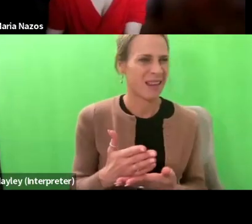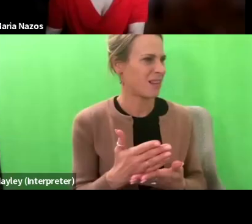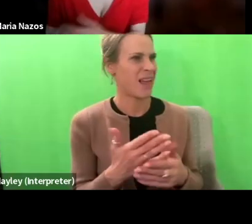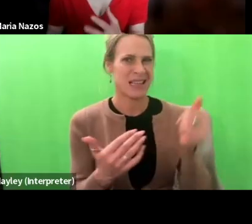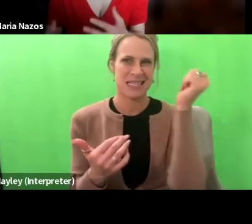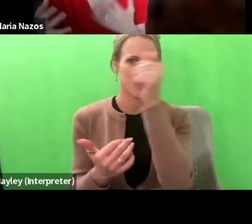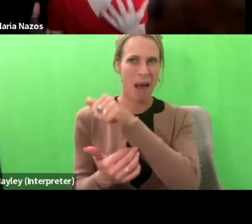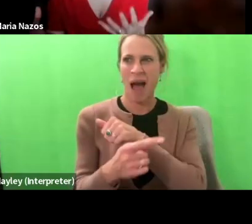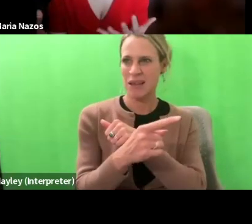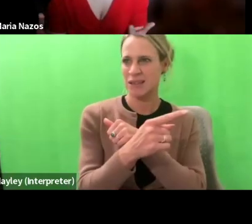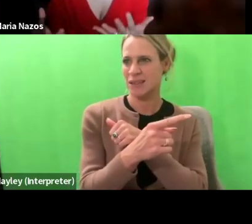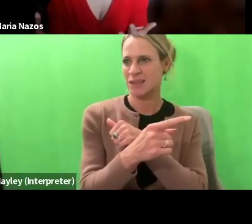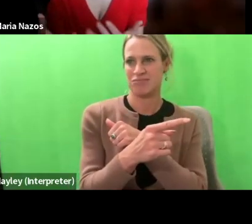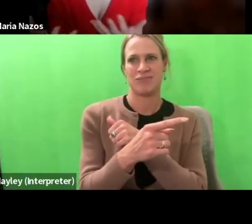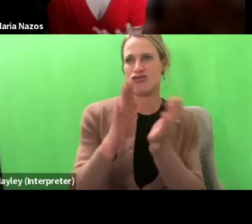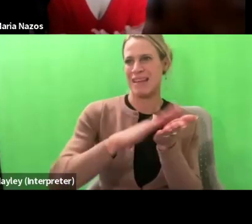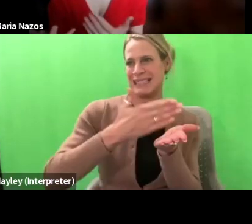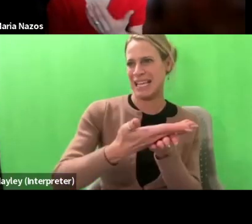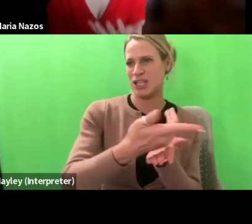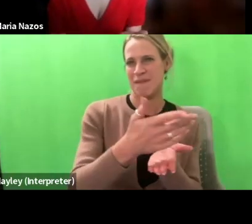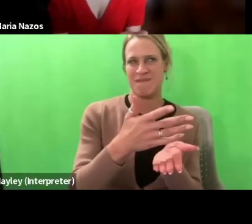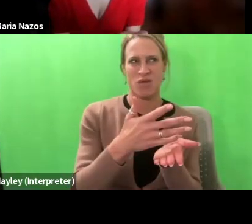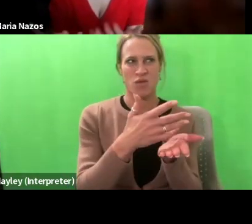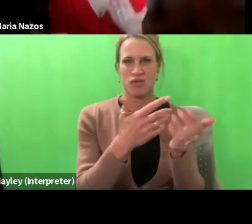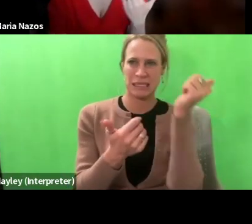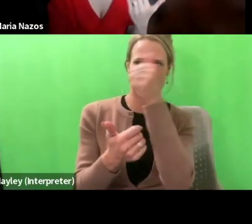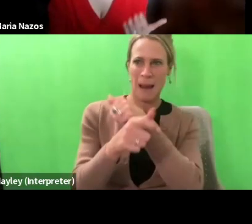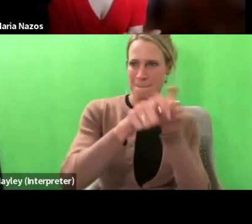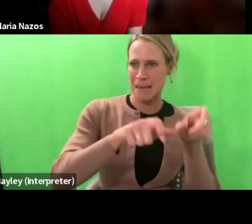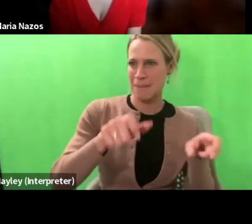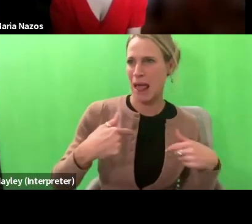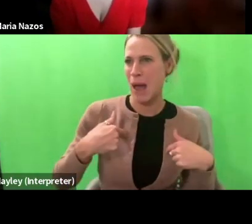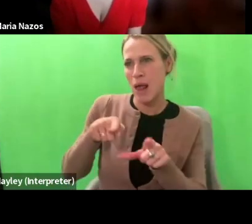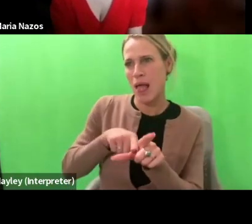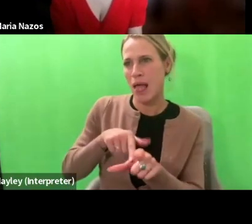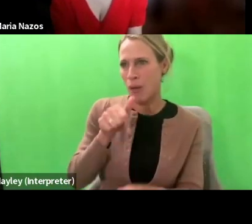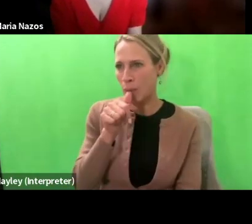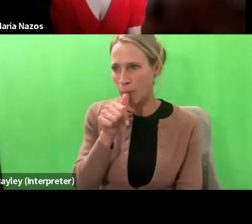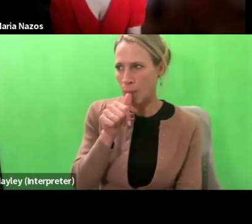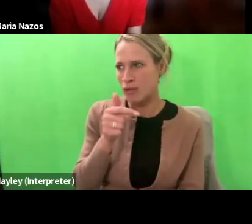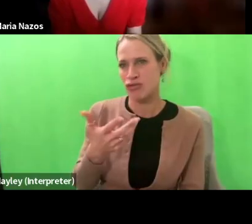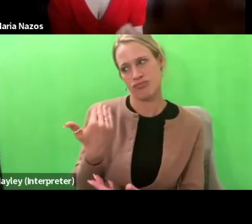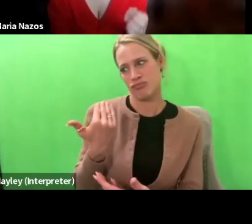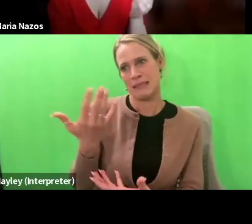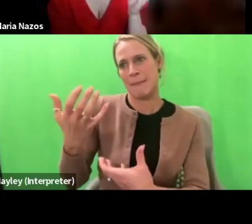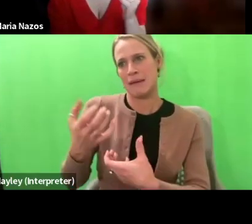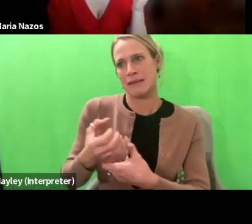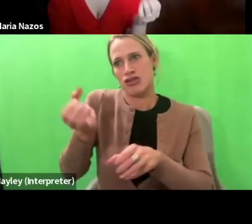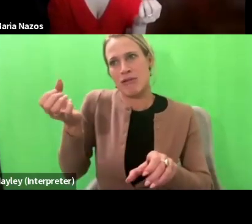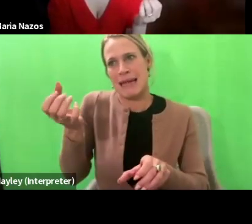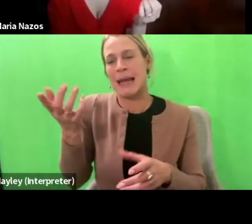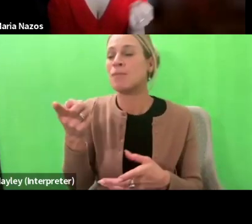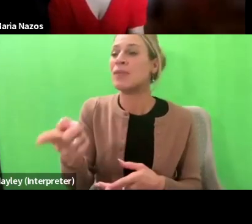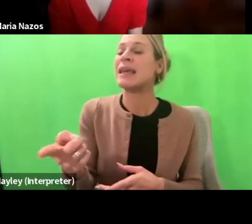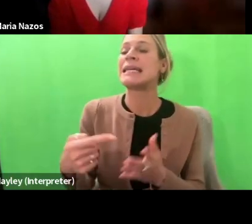people? Unbeknownst to me, that like as somebody getting my doctorate, that was absolutely the case. And so